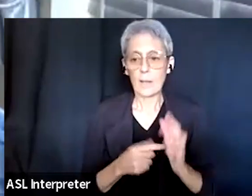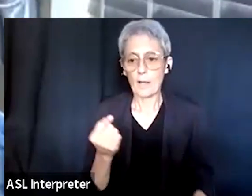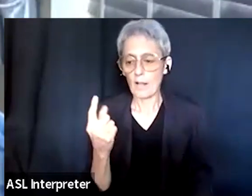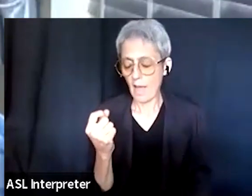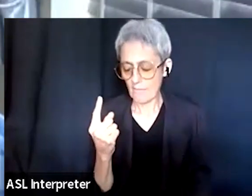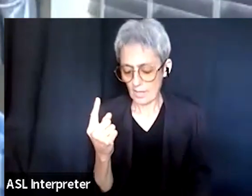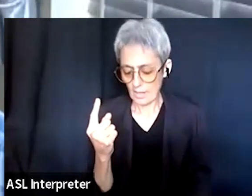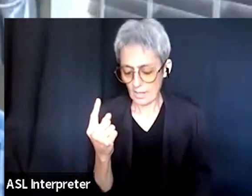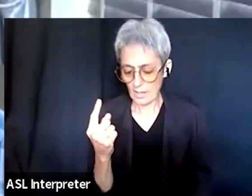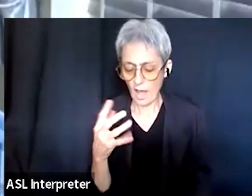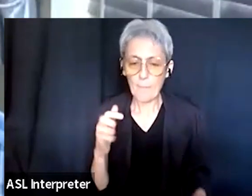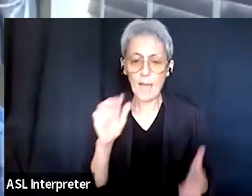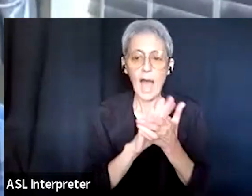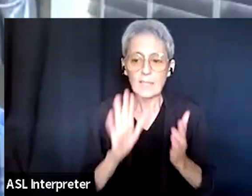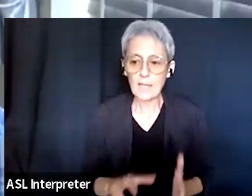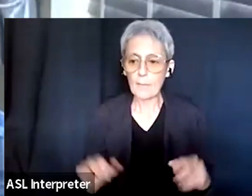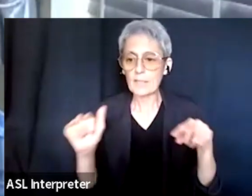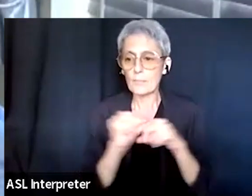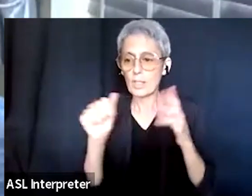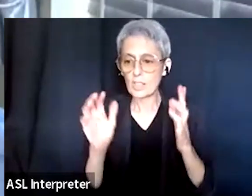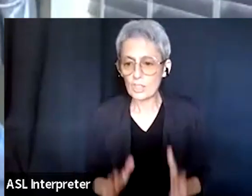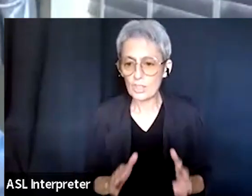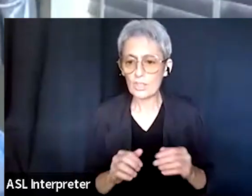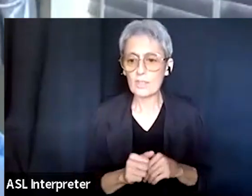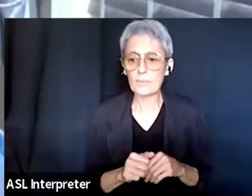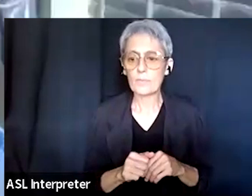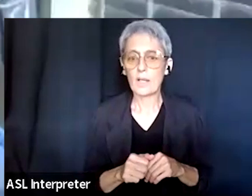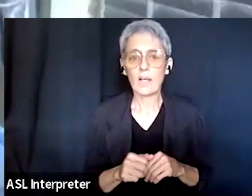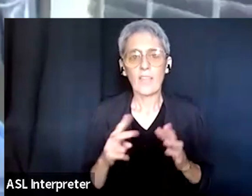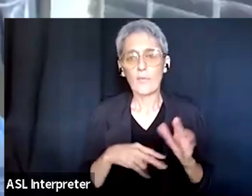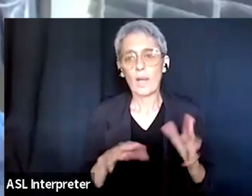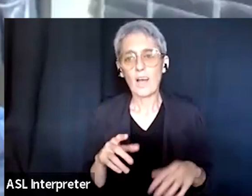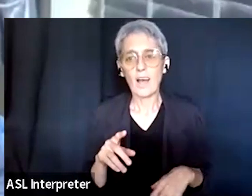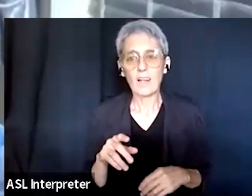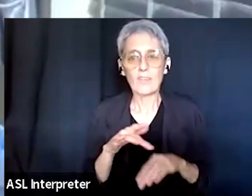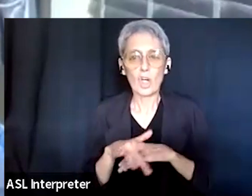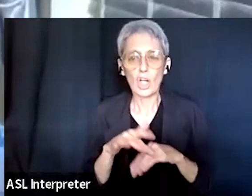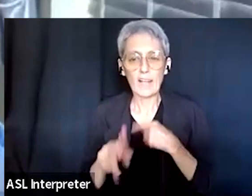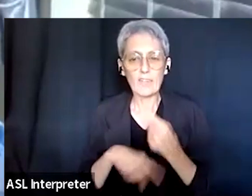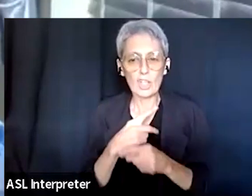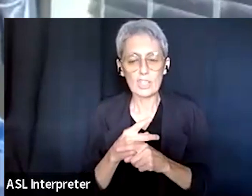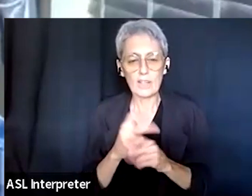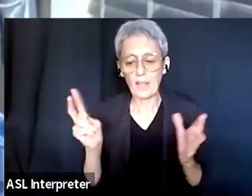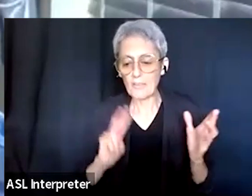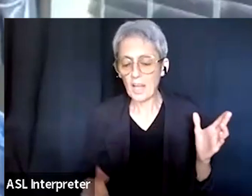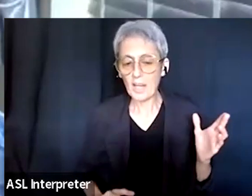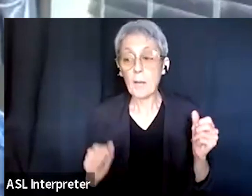academics and practitioners who read a kind of proof version of the manuscript. A number of them have singled this